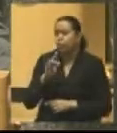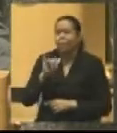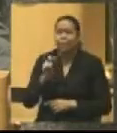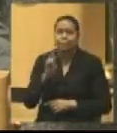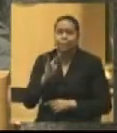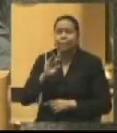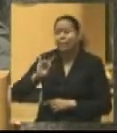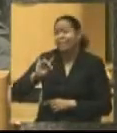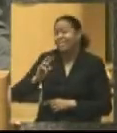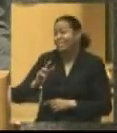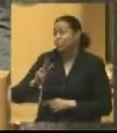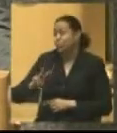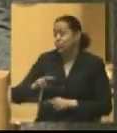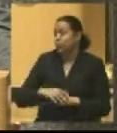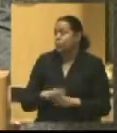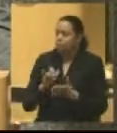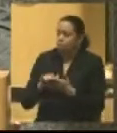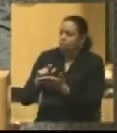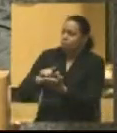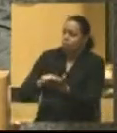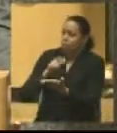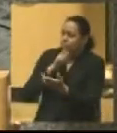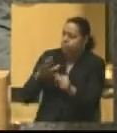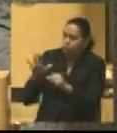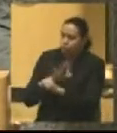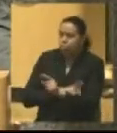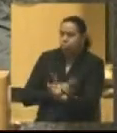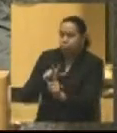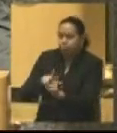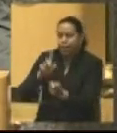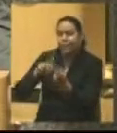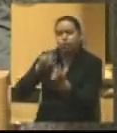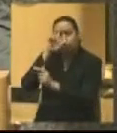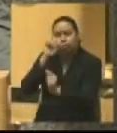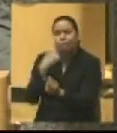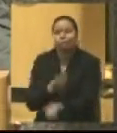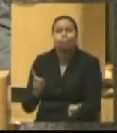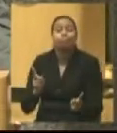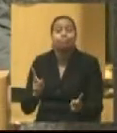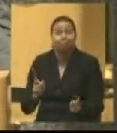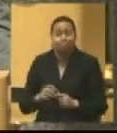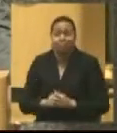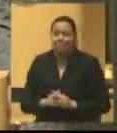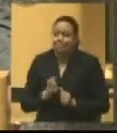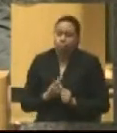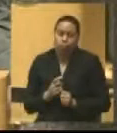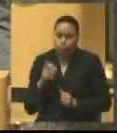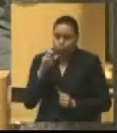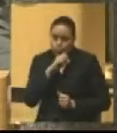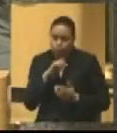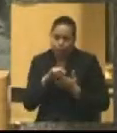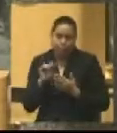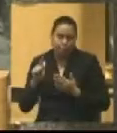1862. Those provisions would not take full effect until the president issued a proclamation. Everyone assumed that Lincoln